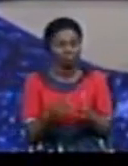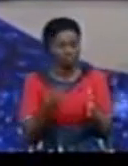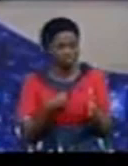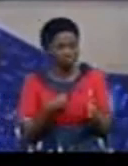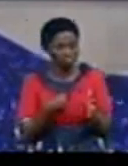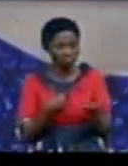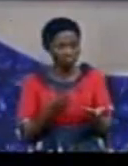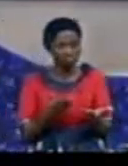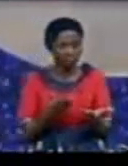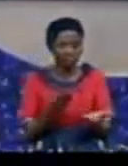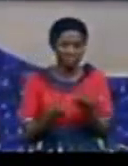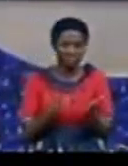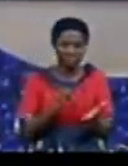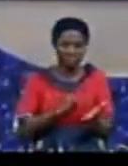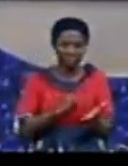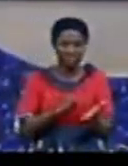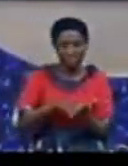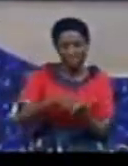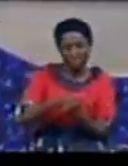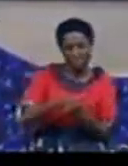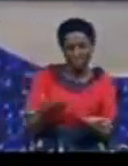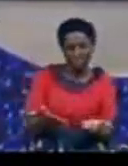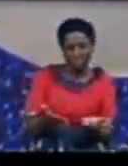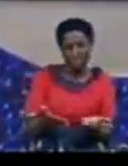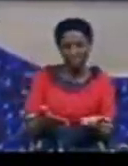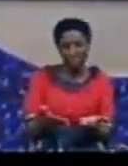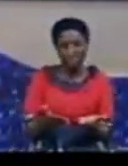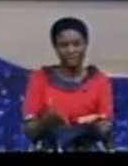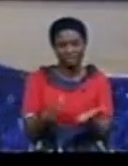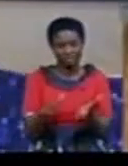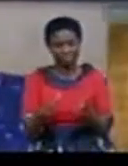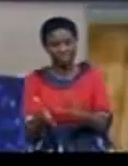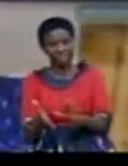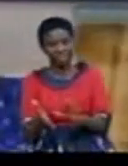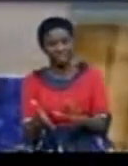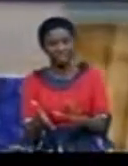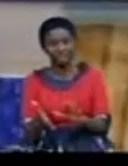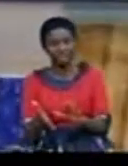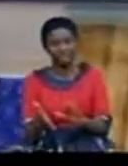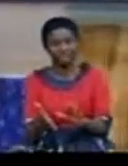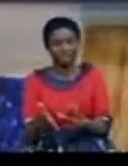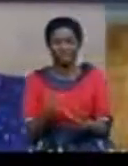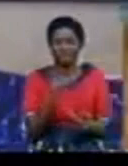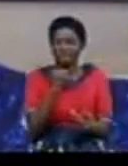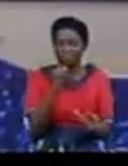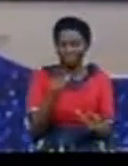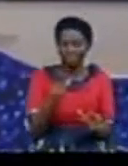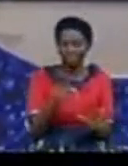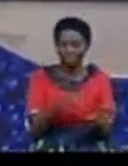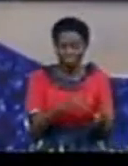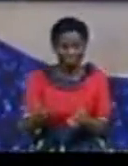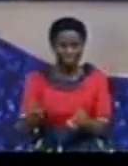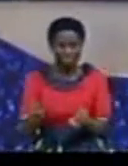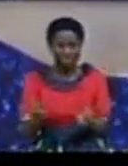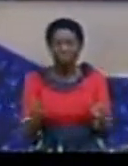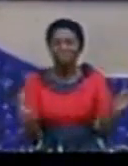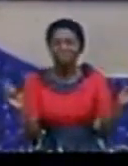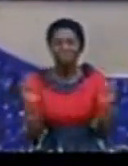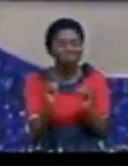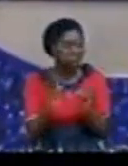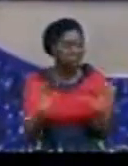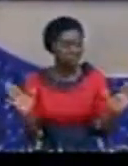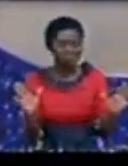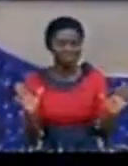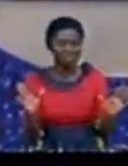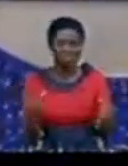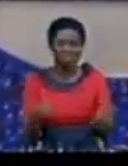dead, like a dead log of wood. I wasn't moving. Nothing challenged me. I didn't have